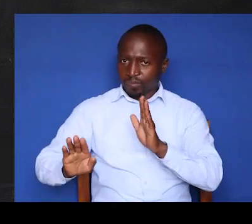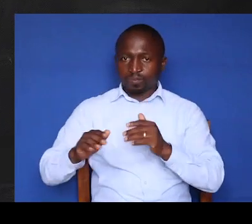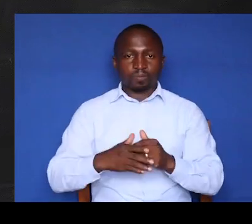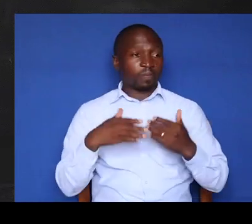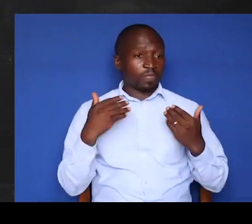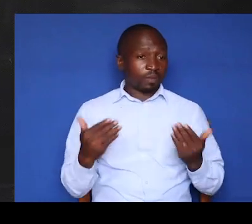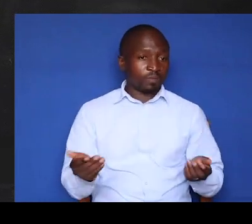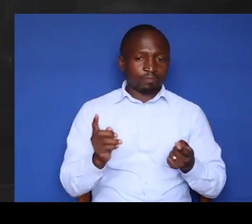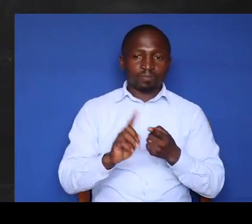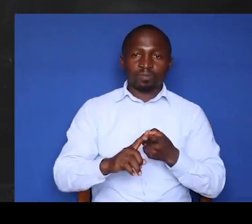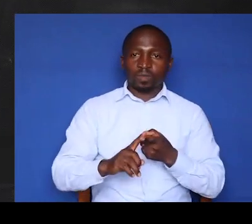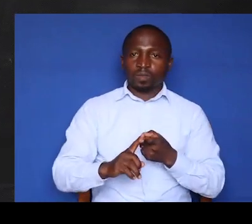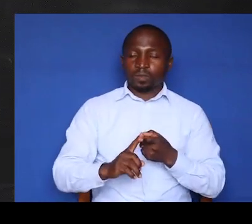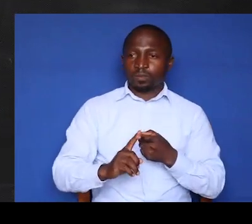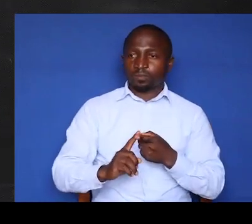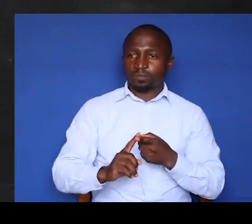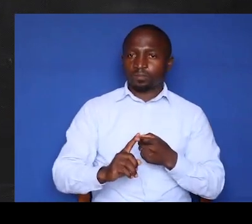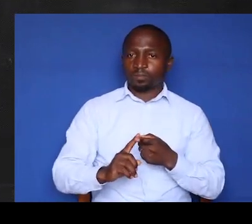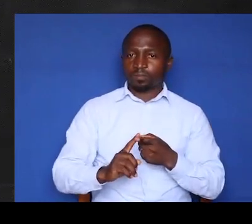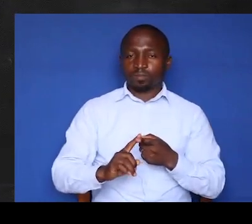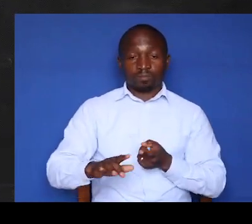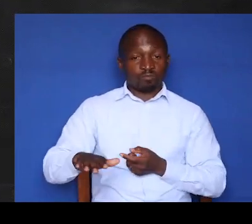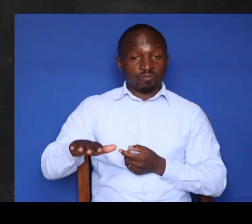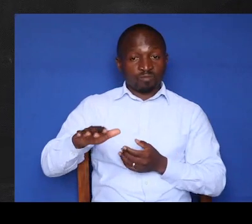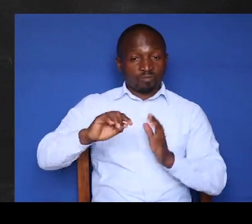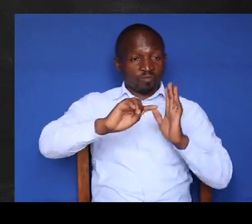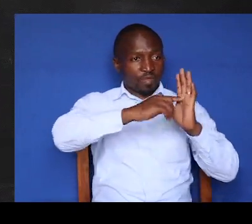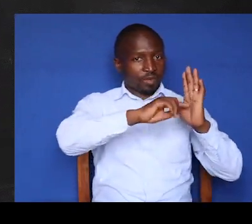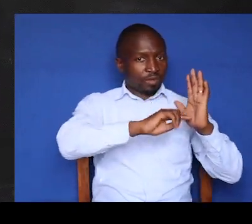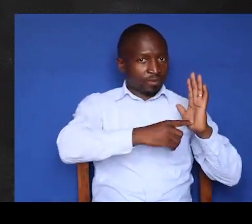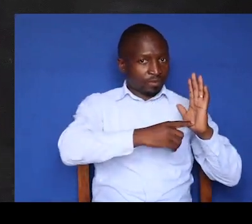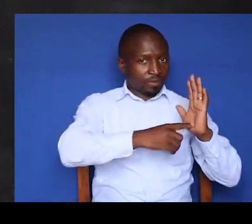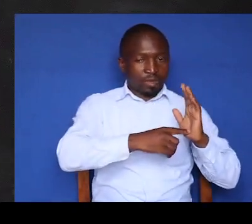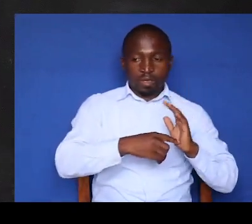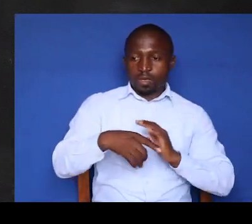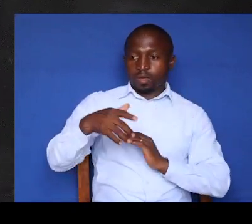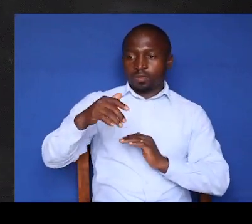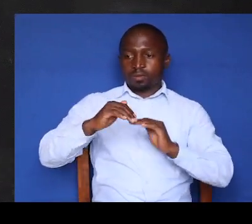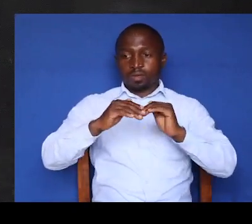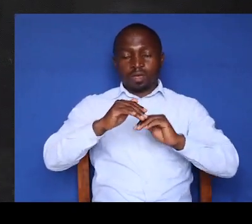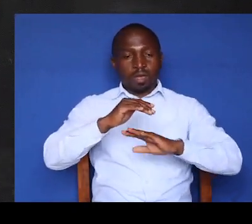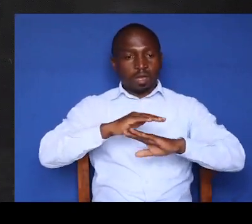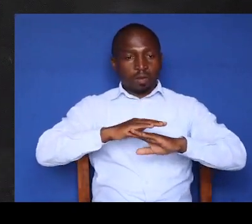Then we have the factor of the extent of ground saturation.